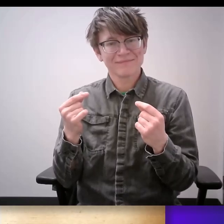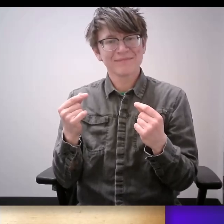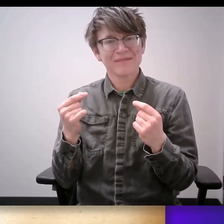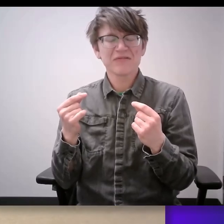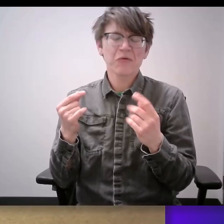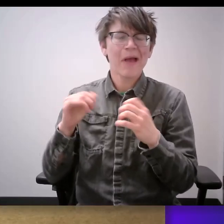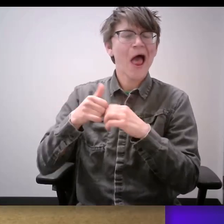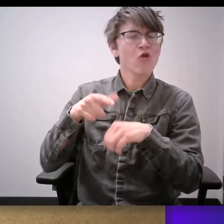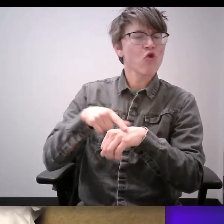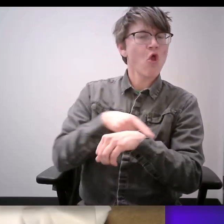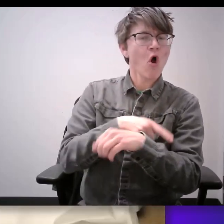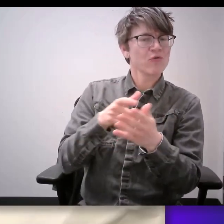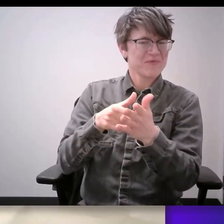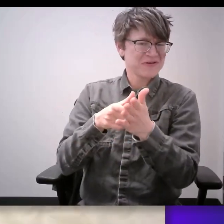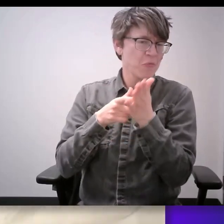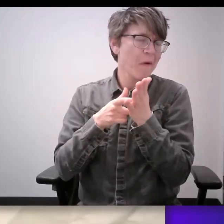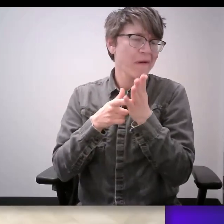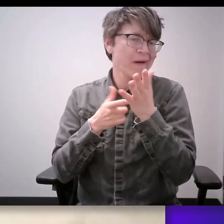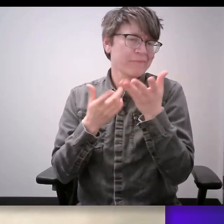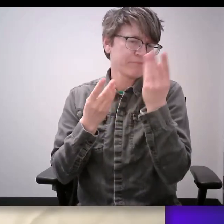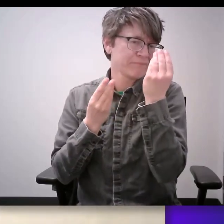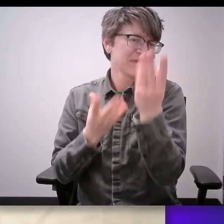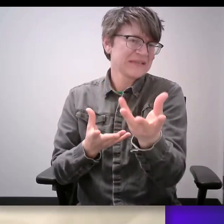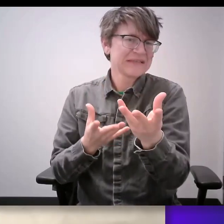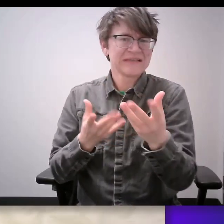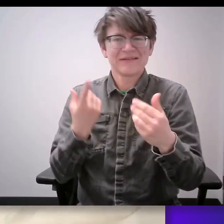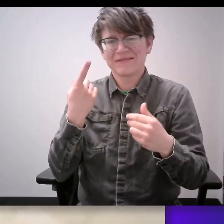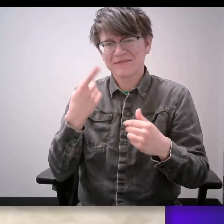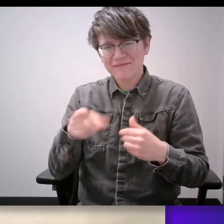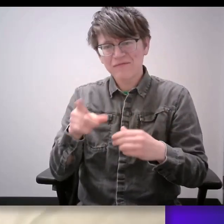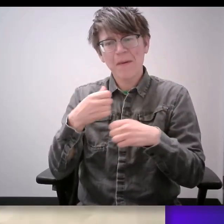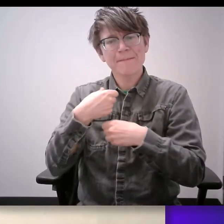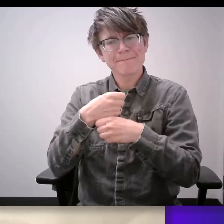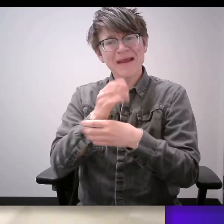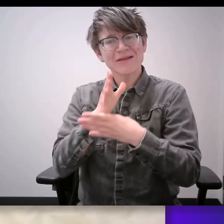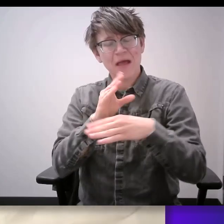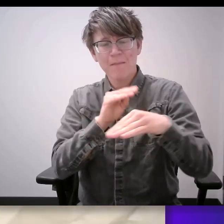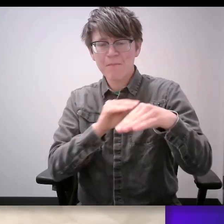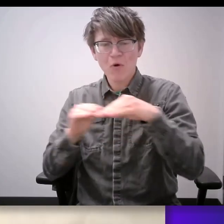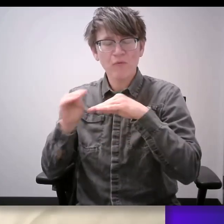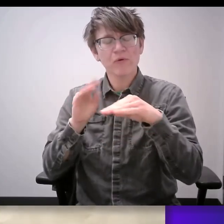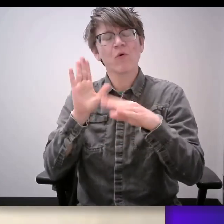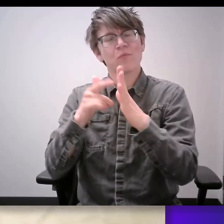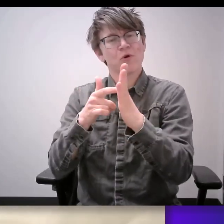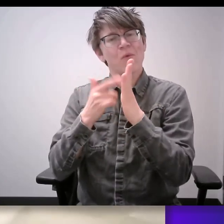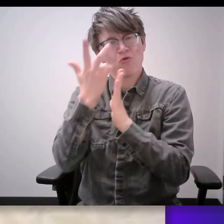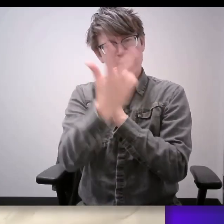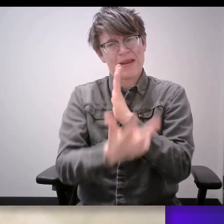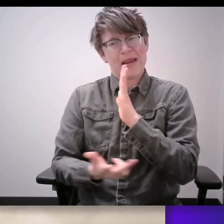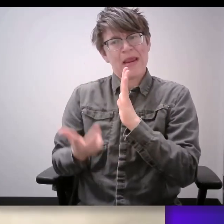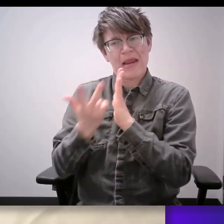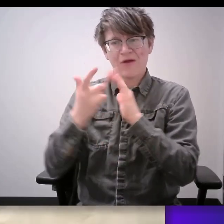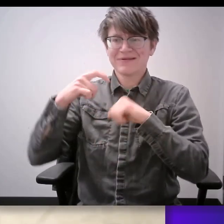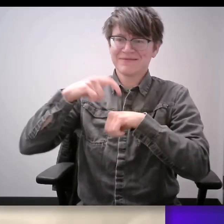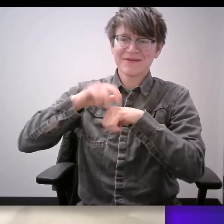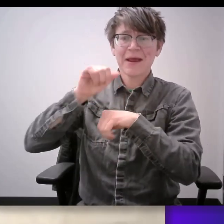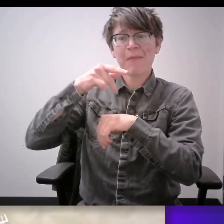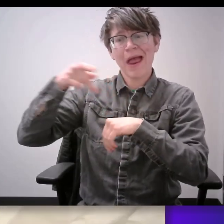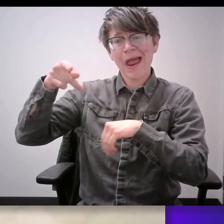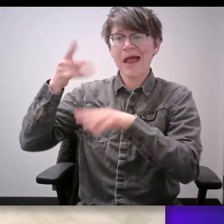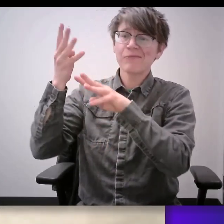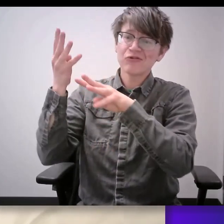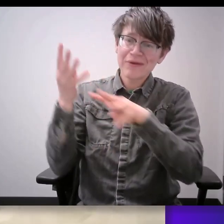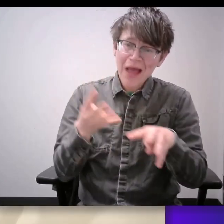going to take. On this one, it's probably going to take you 3 hours to wrap your head around it, to download the apps,